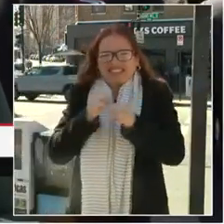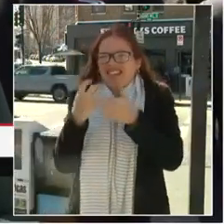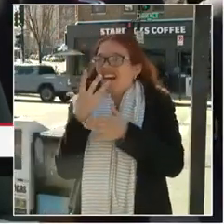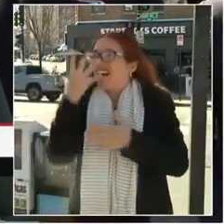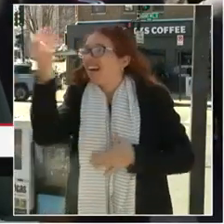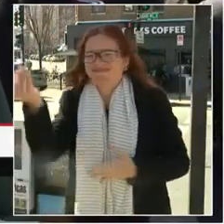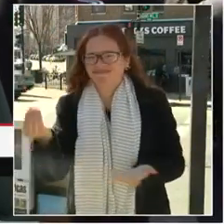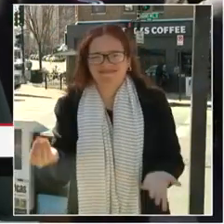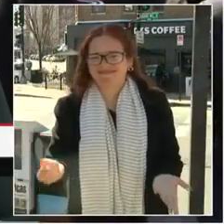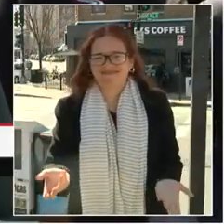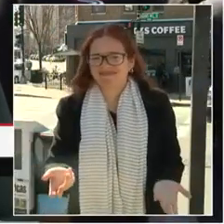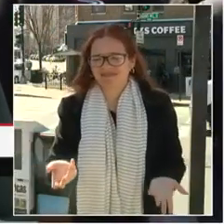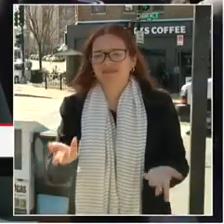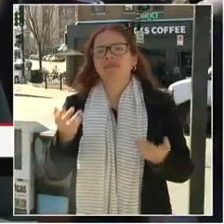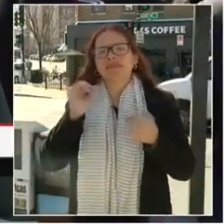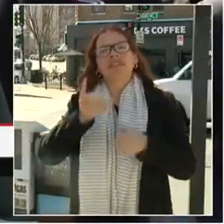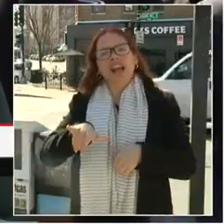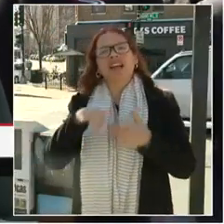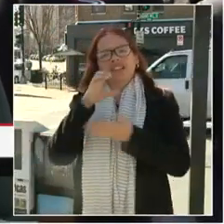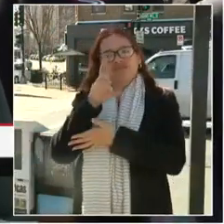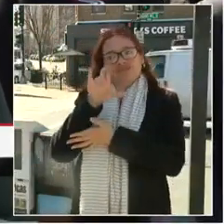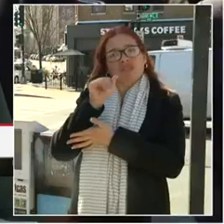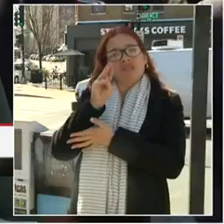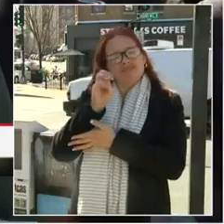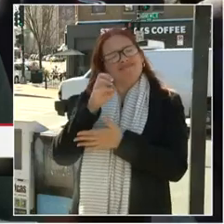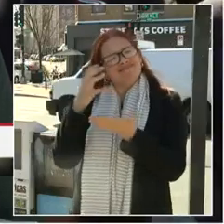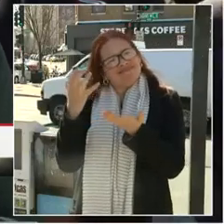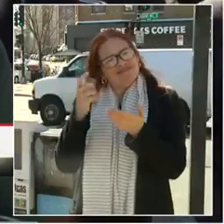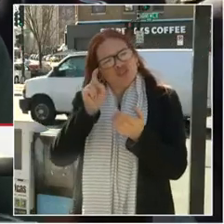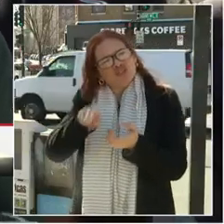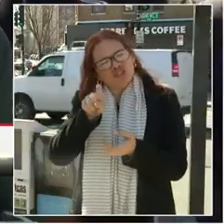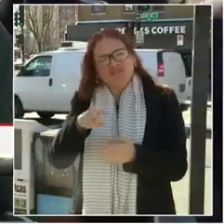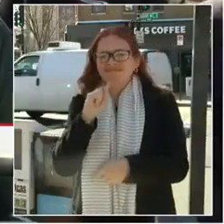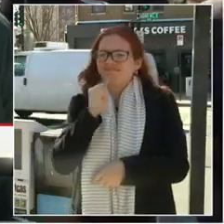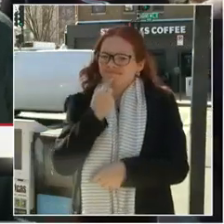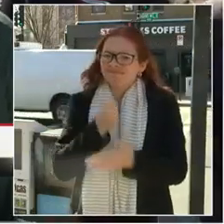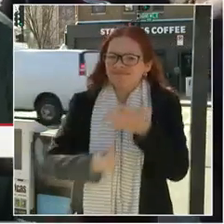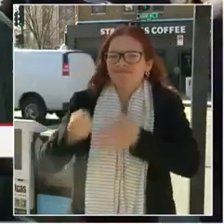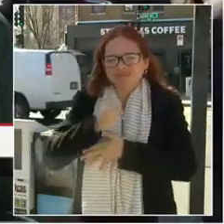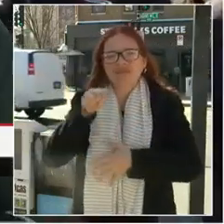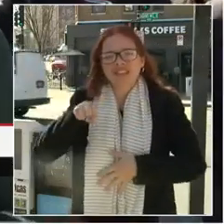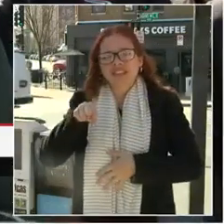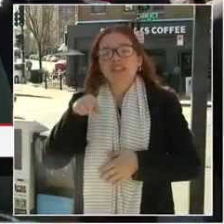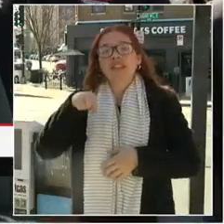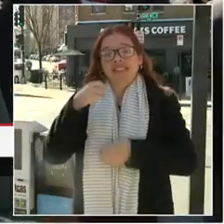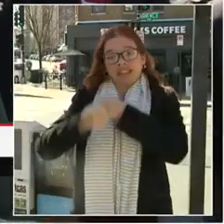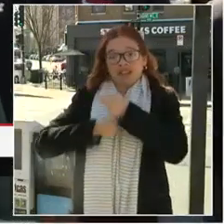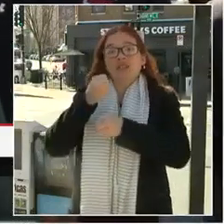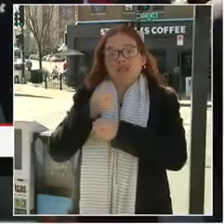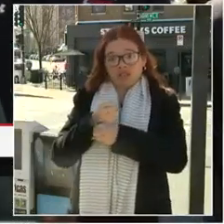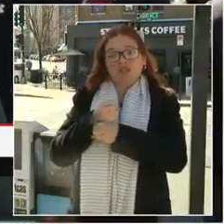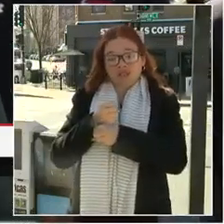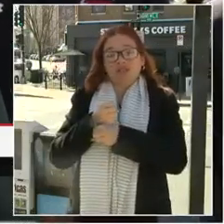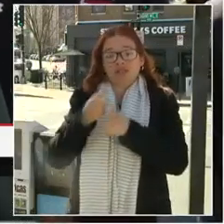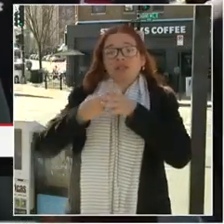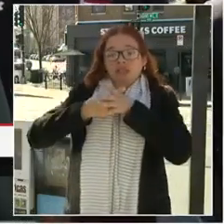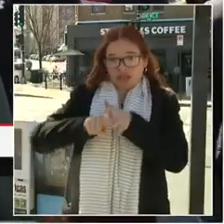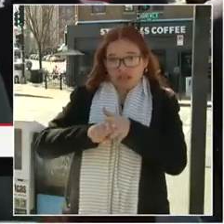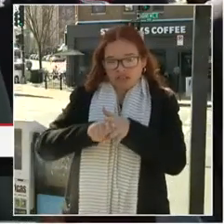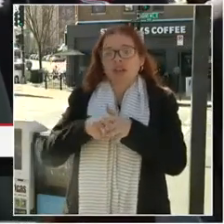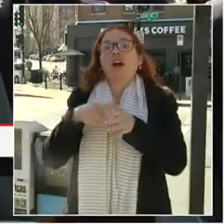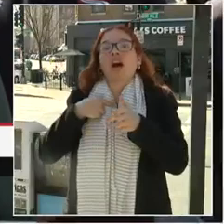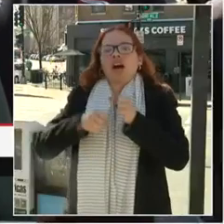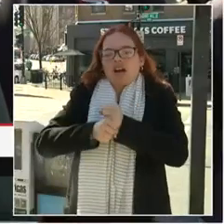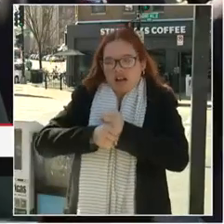very seriously as well. So over the past year, we've launched and expanded and we